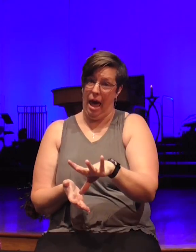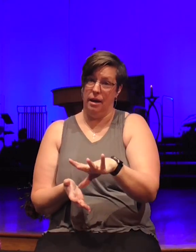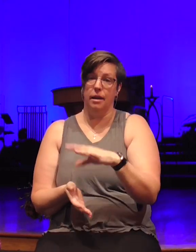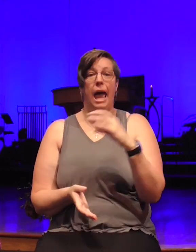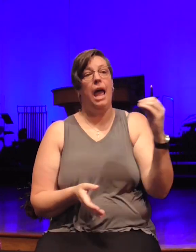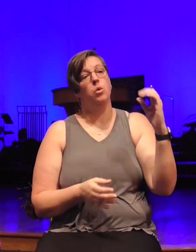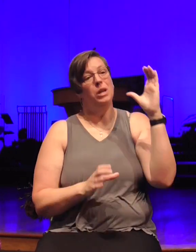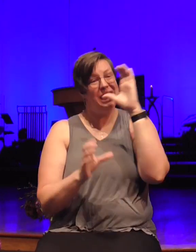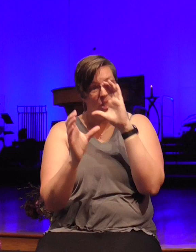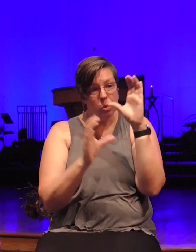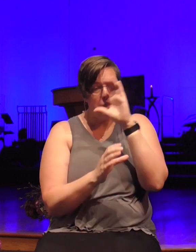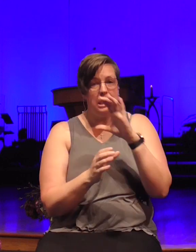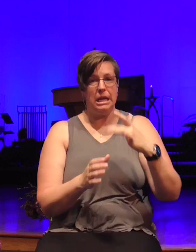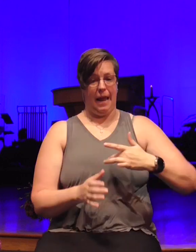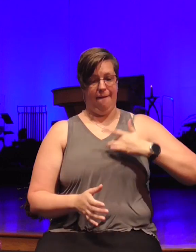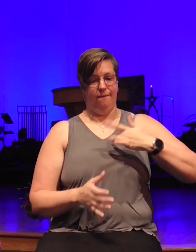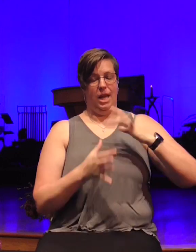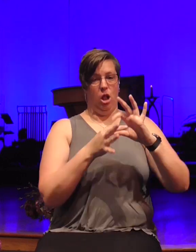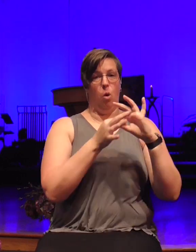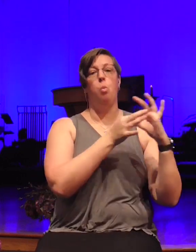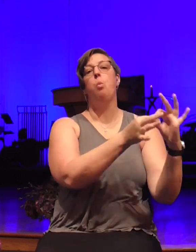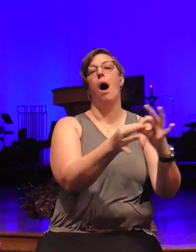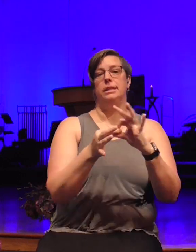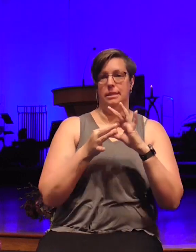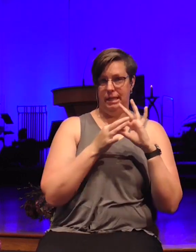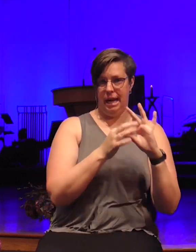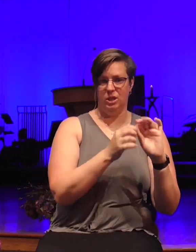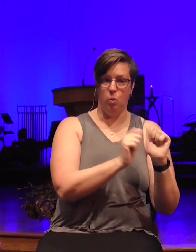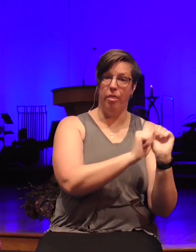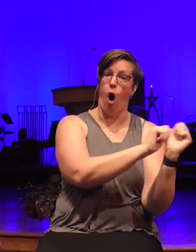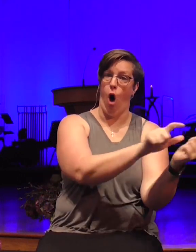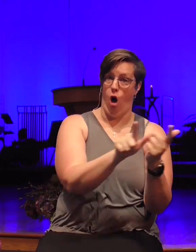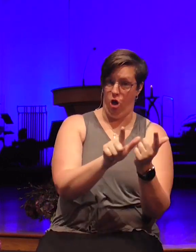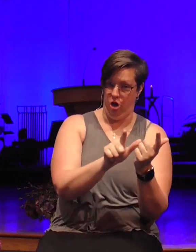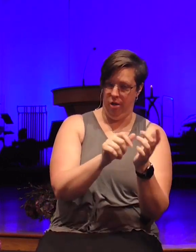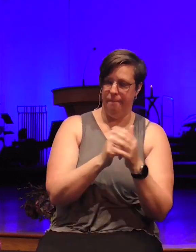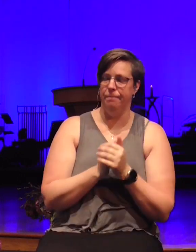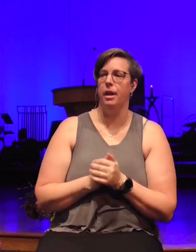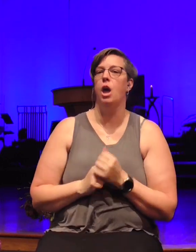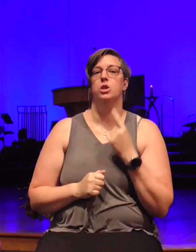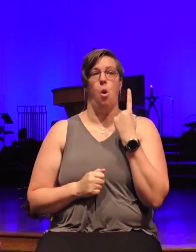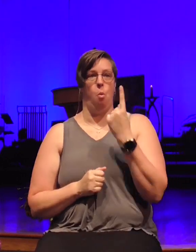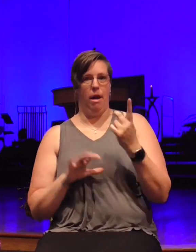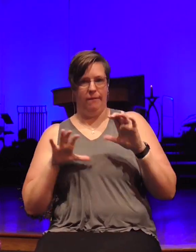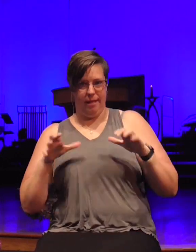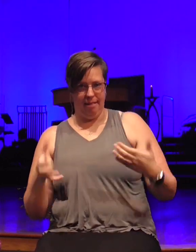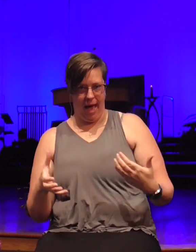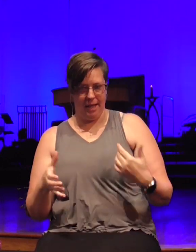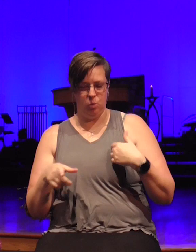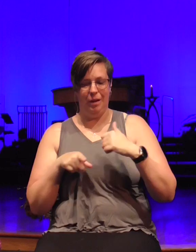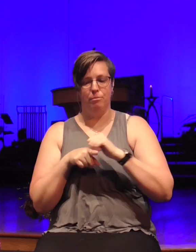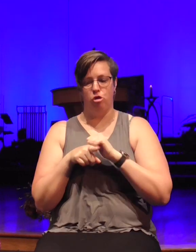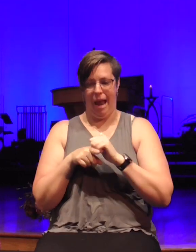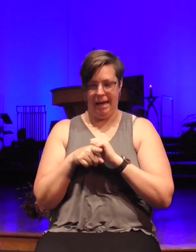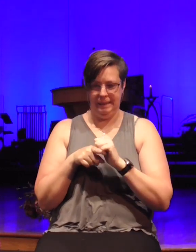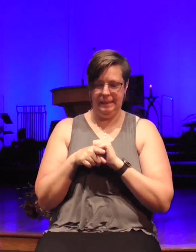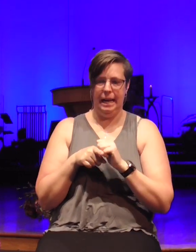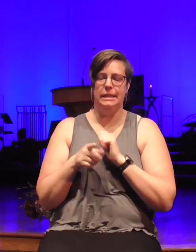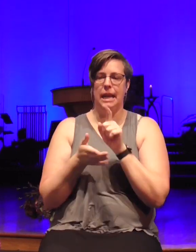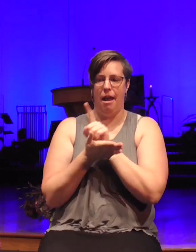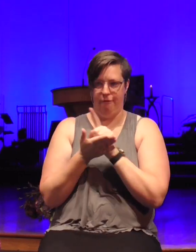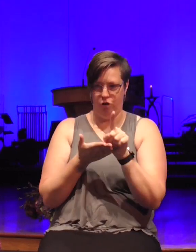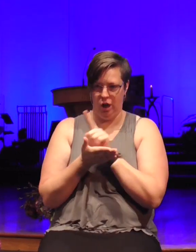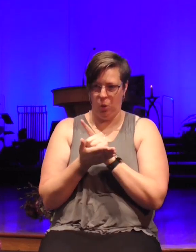to feel and sense oneness with all. In one of our classes, we practice at the very beginning of the class each